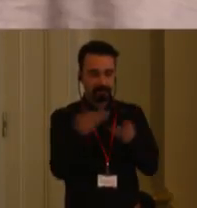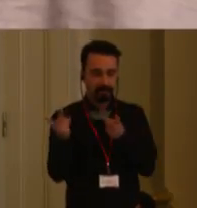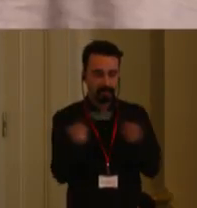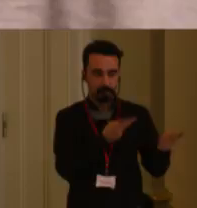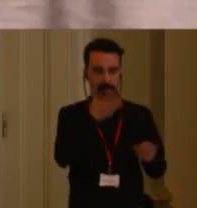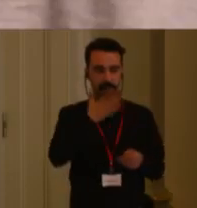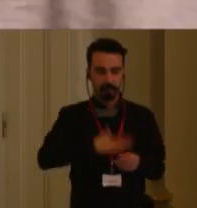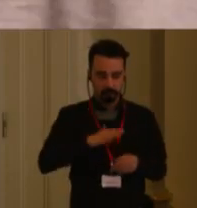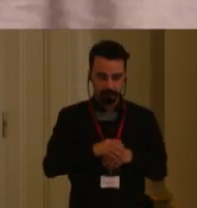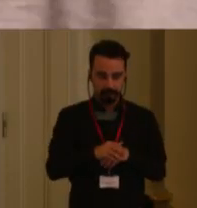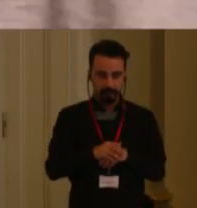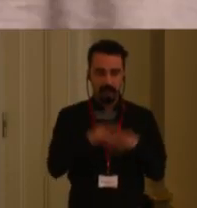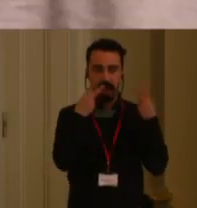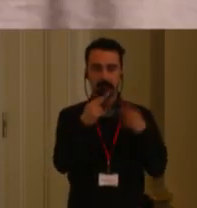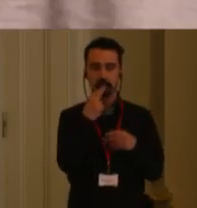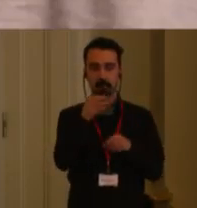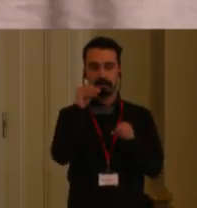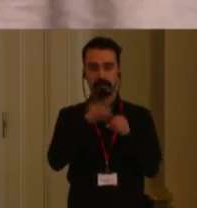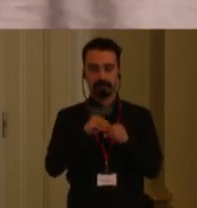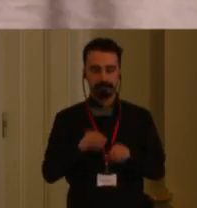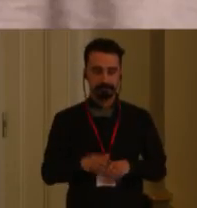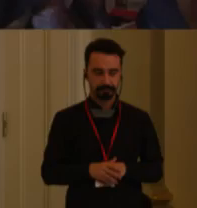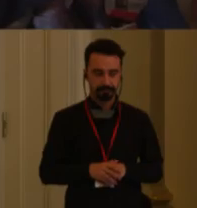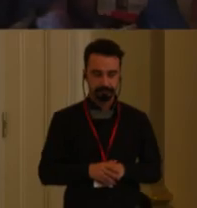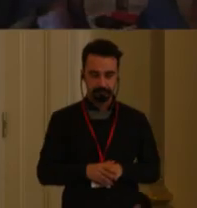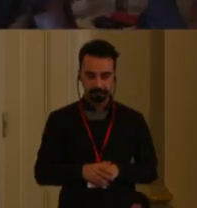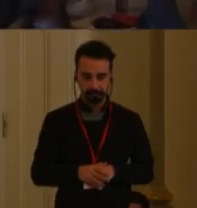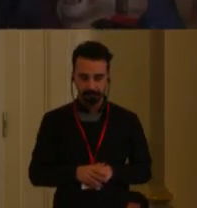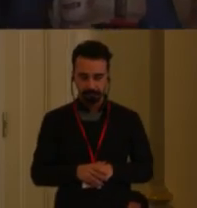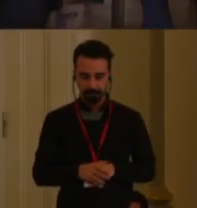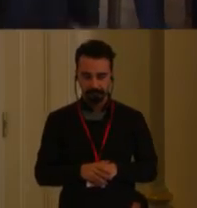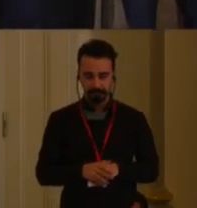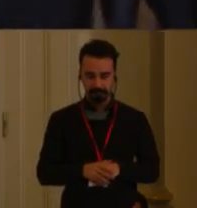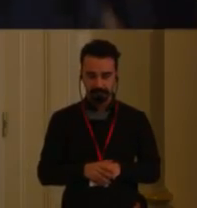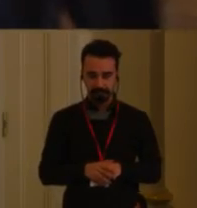Council Turkey, Cherry Goff, would you kindly proceed, please?